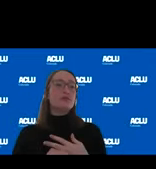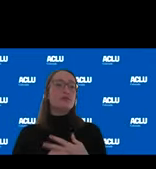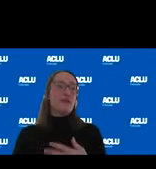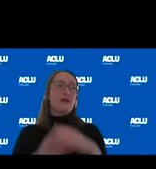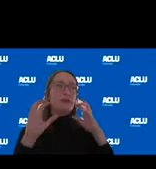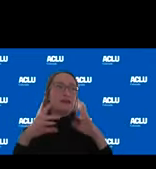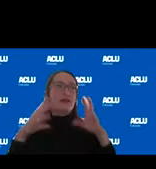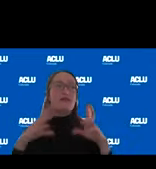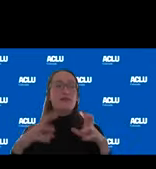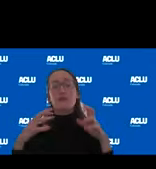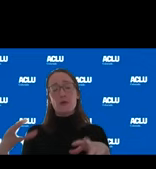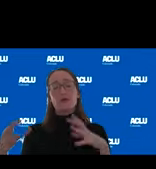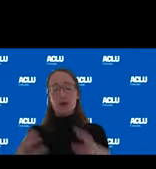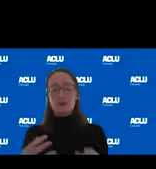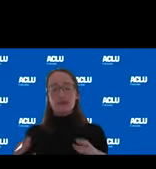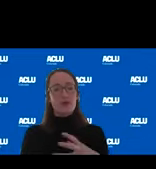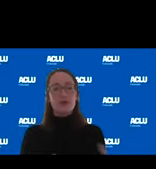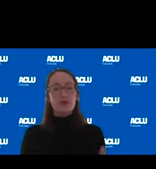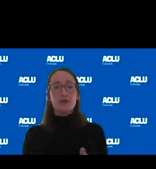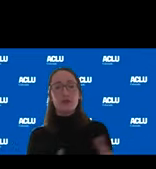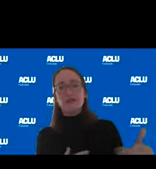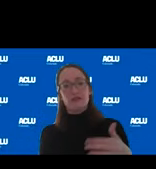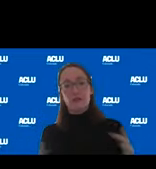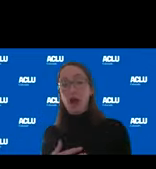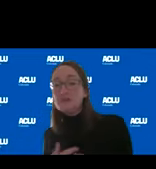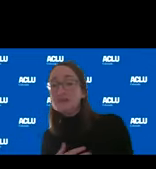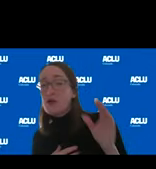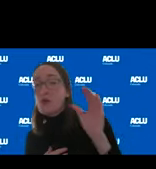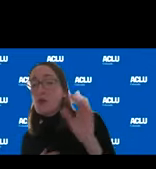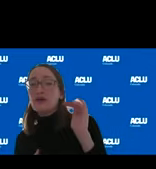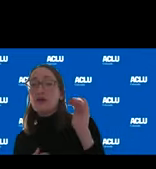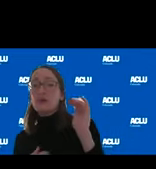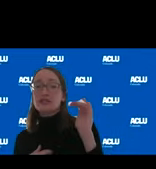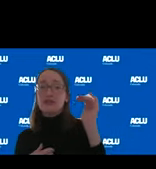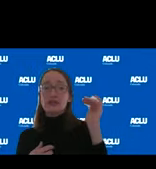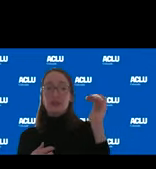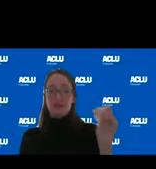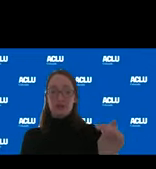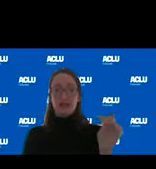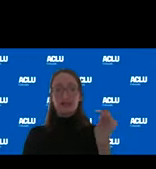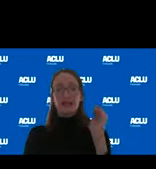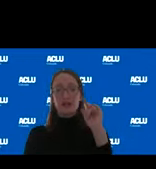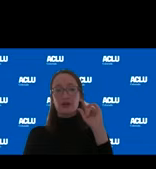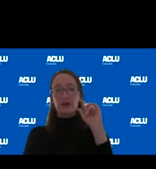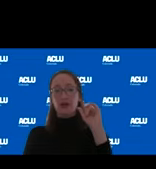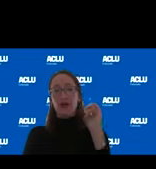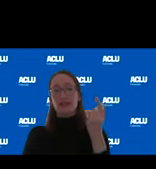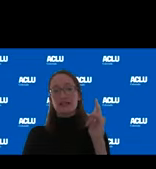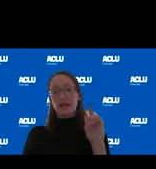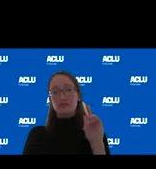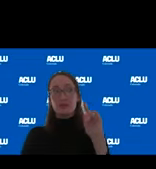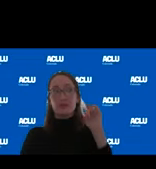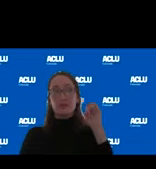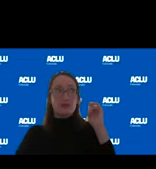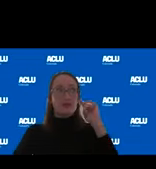really important that we clarify for the folks around us in our own communities, our little hubs, what our right to vote is here. Because I hear a lot of